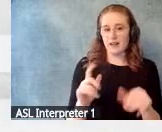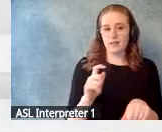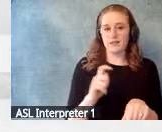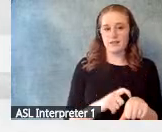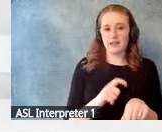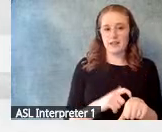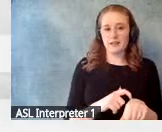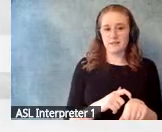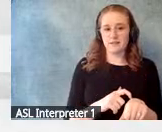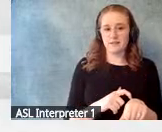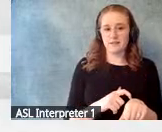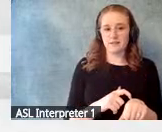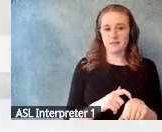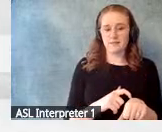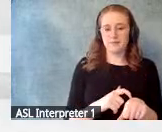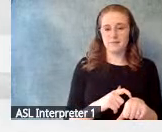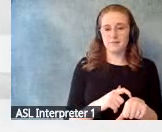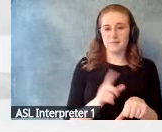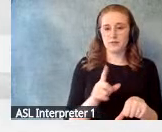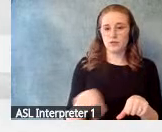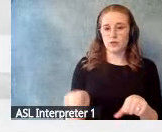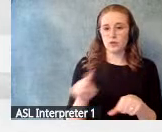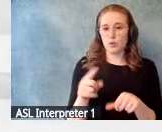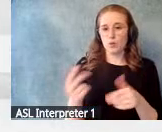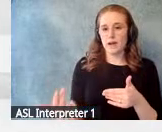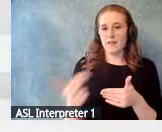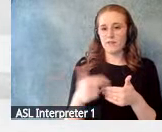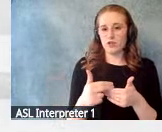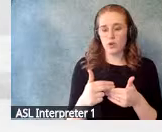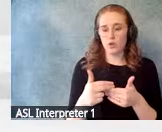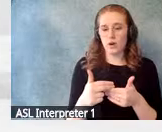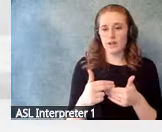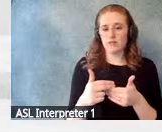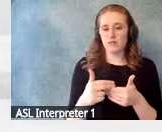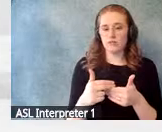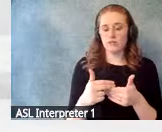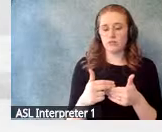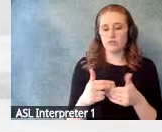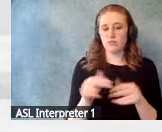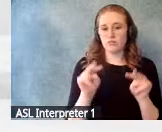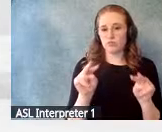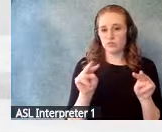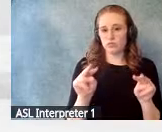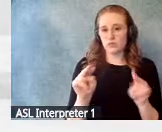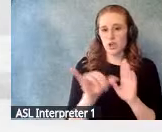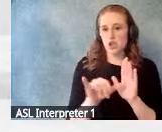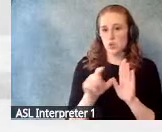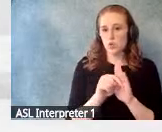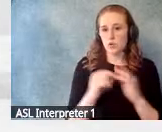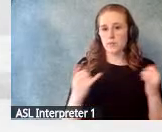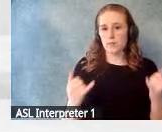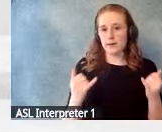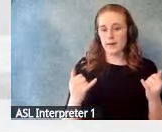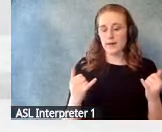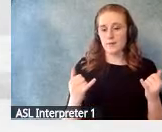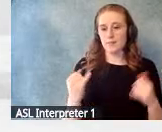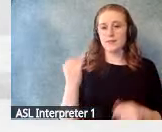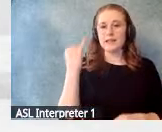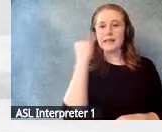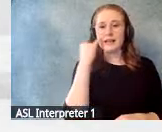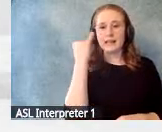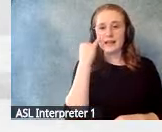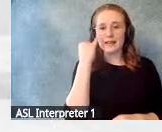are joined us by streaming on our YouTube page online. If